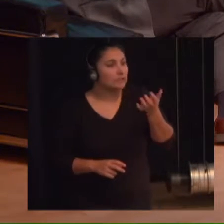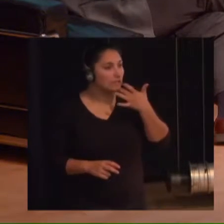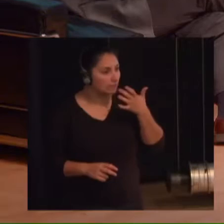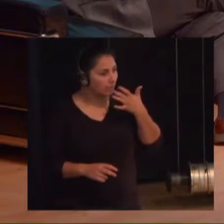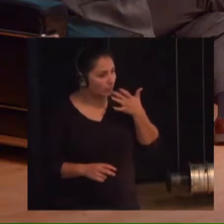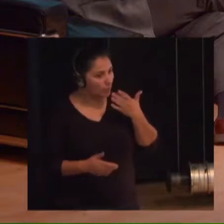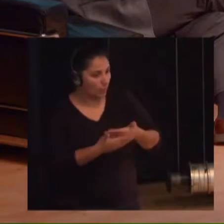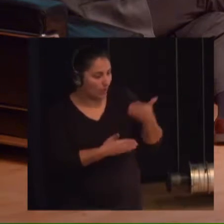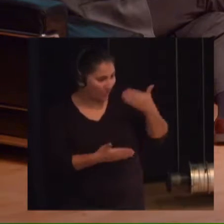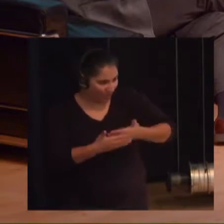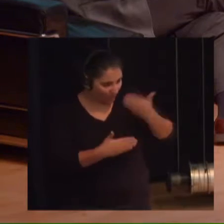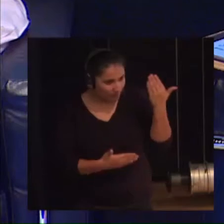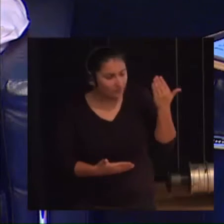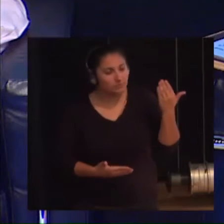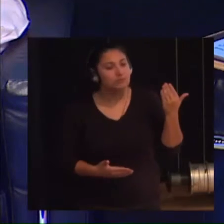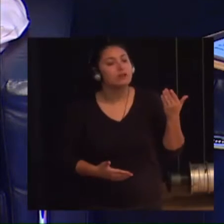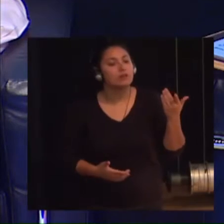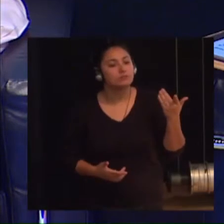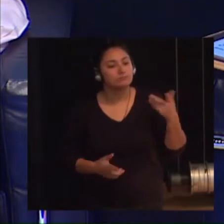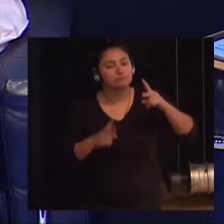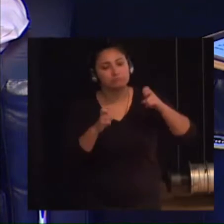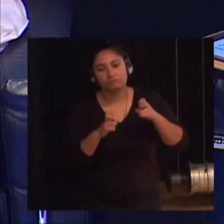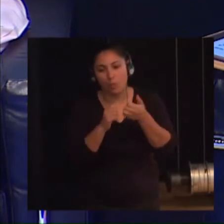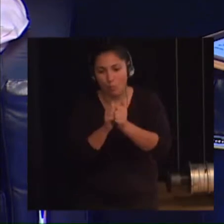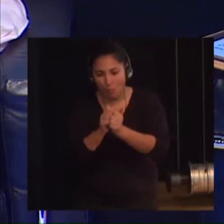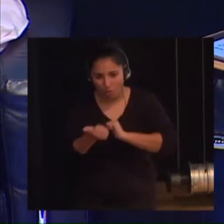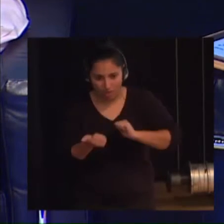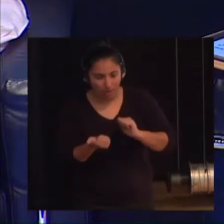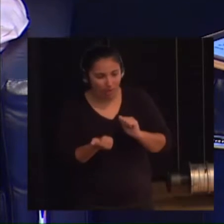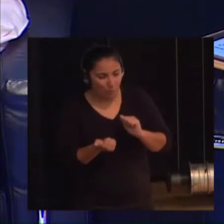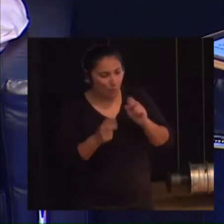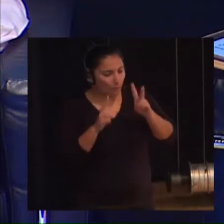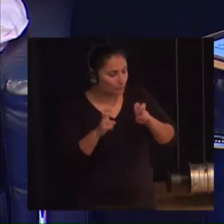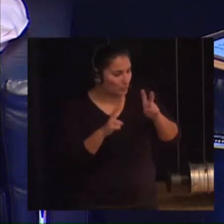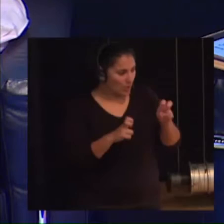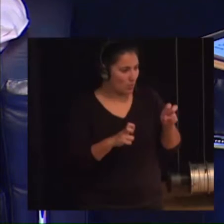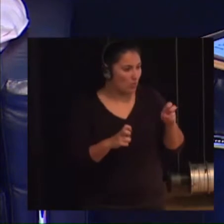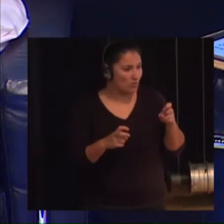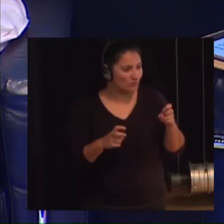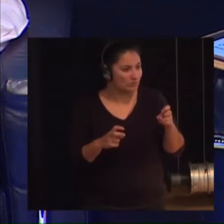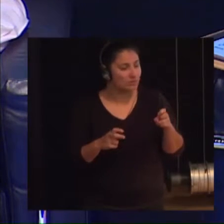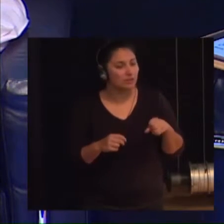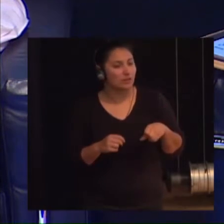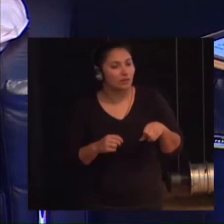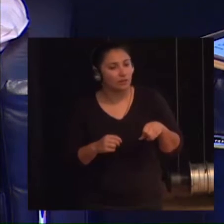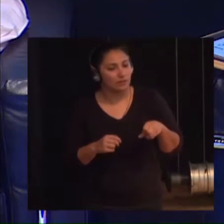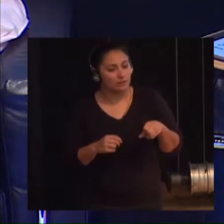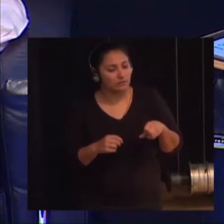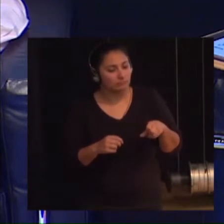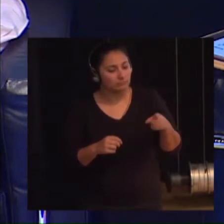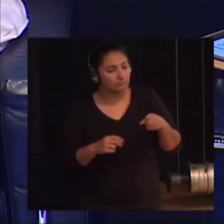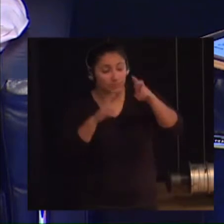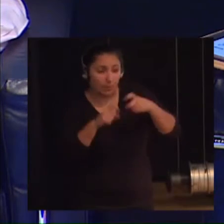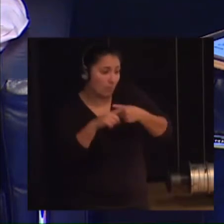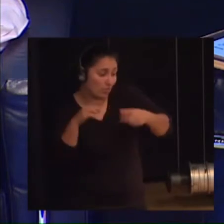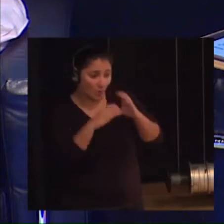new models, one of the assumptions, one of the defaults is that the media industry has to be there as an element of that equation. But